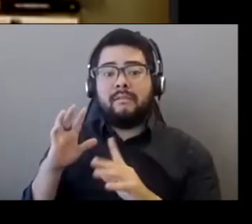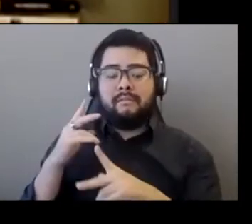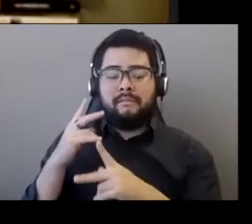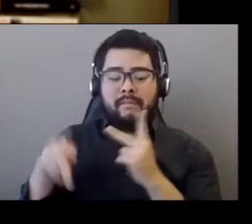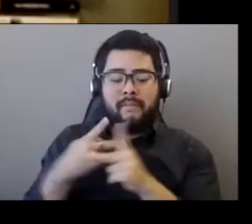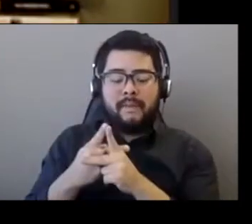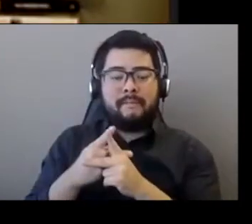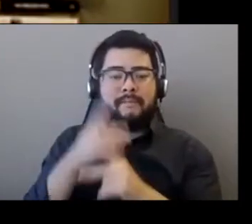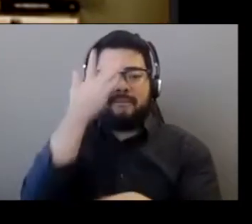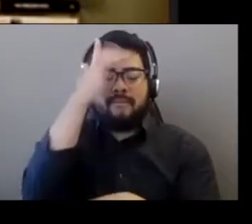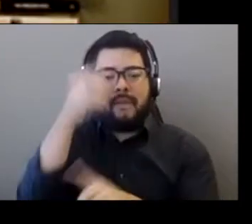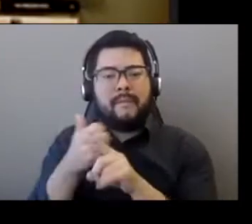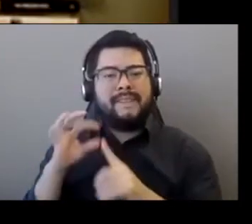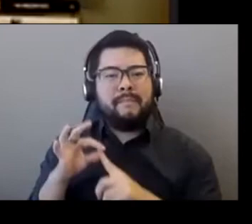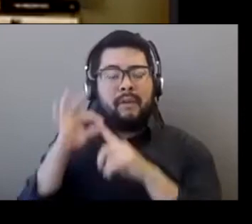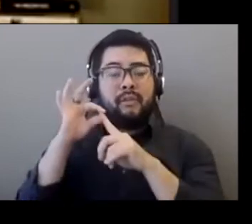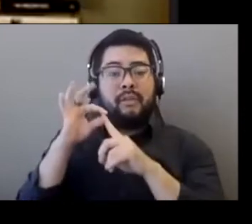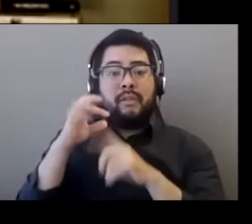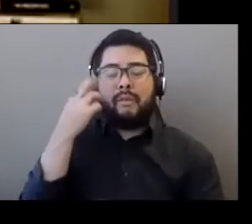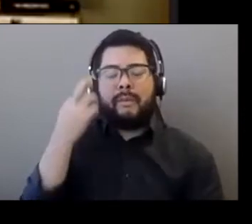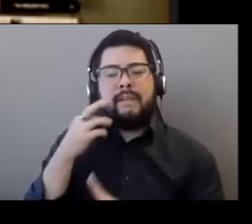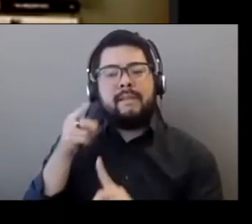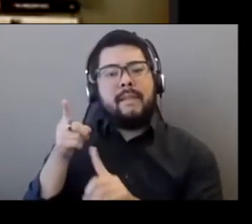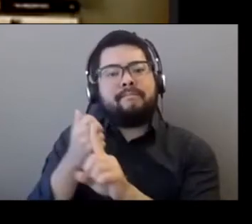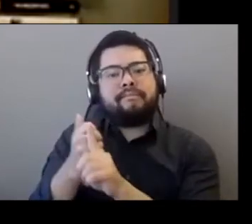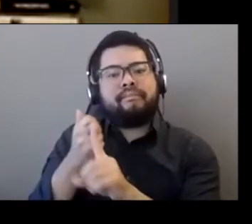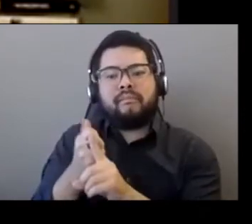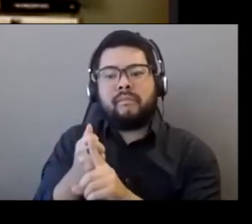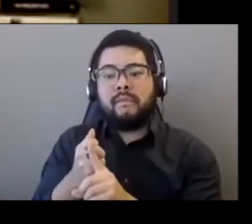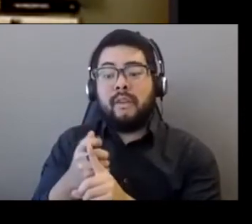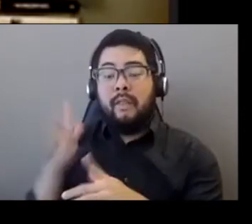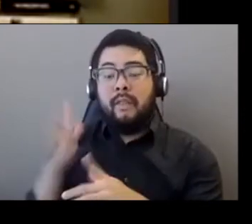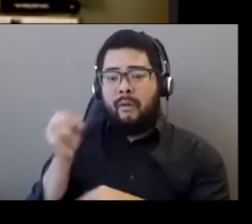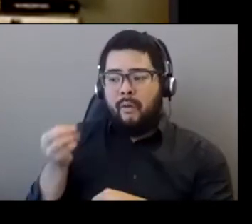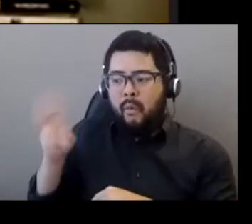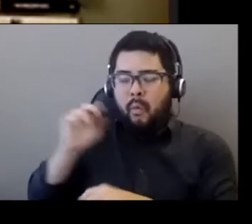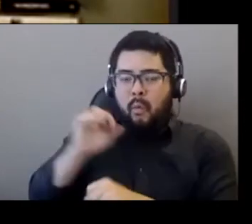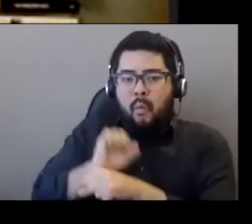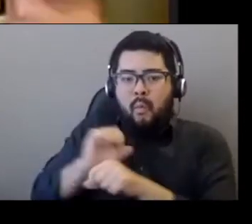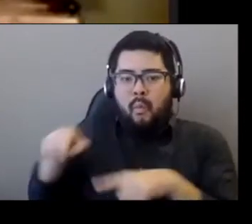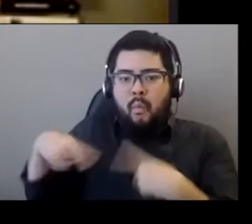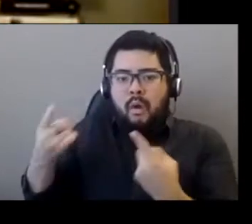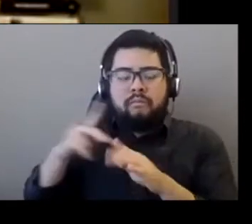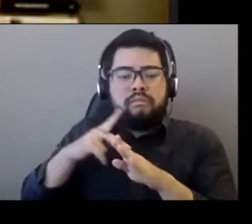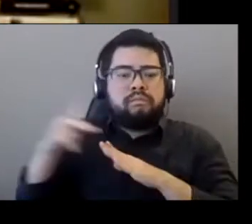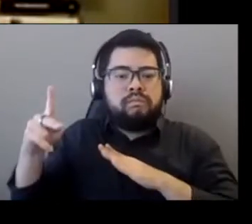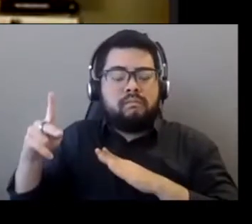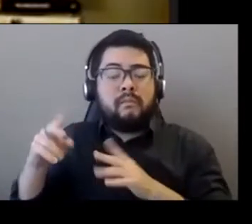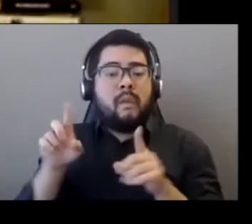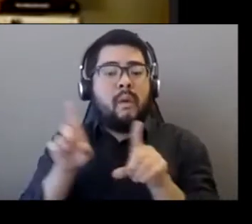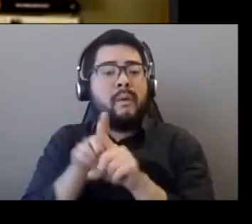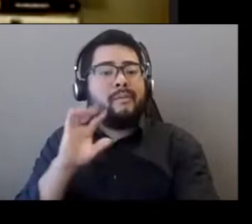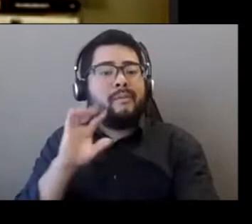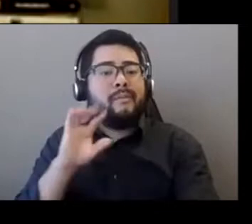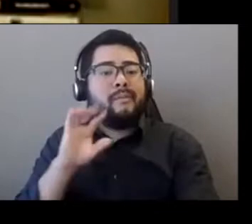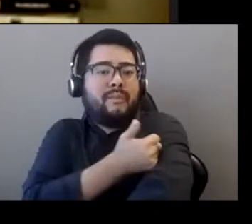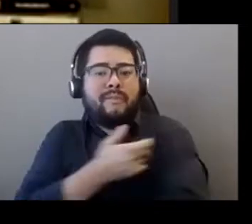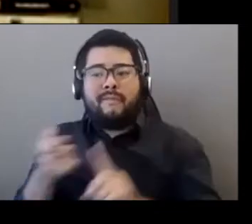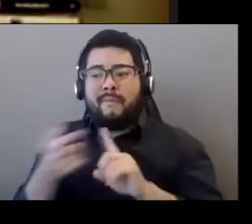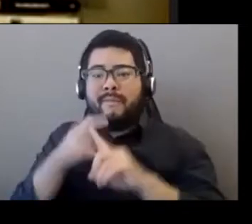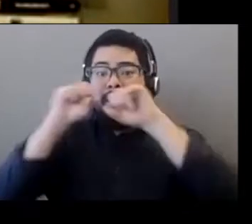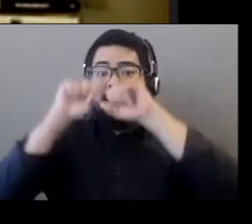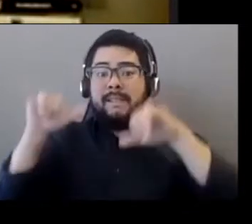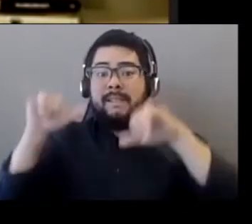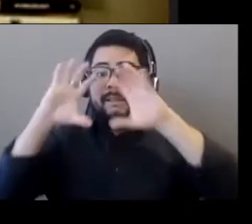traditional intellectuals. These are people who by profession and by the authority of their institution